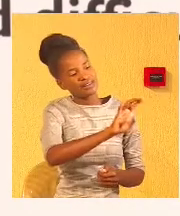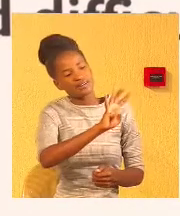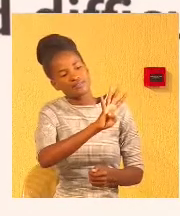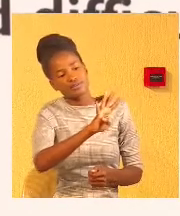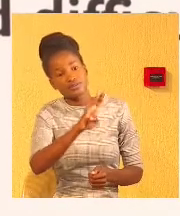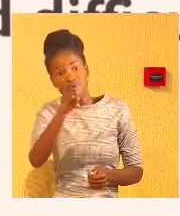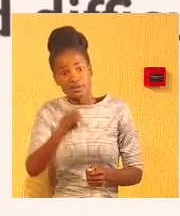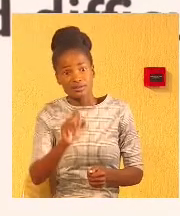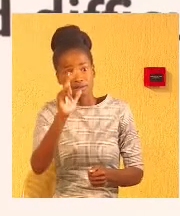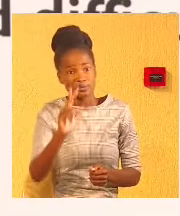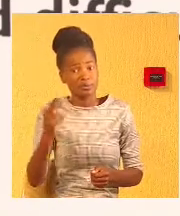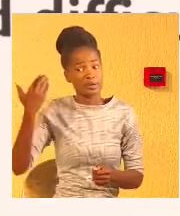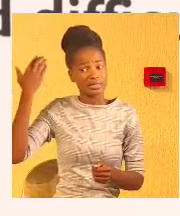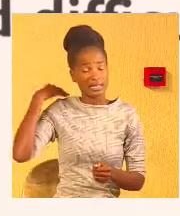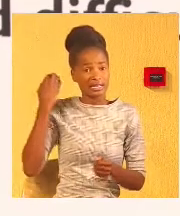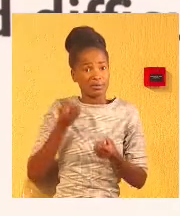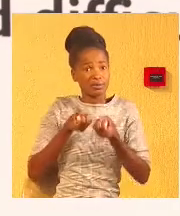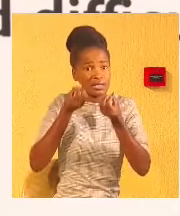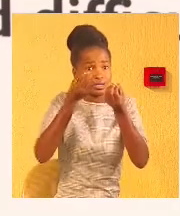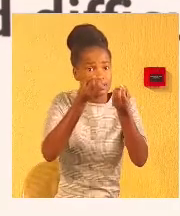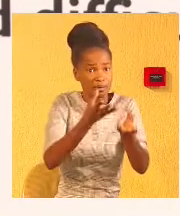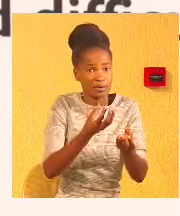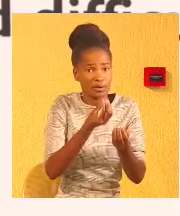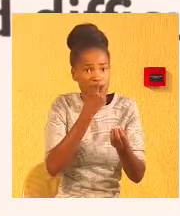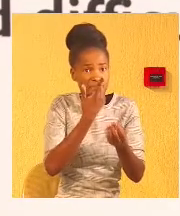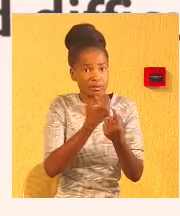744,000, being food insecure,